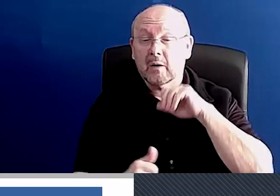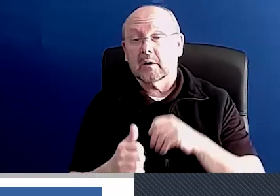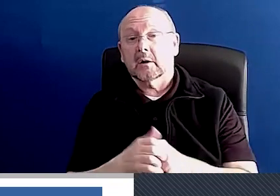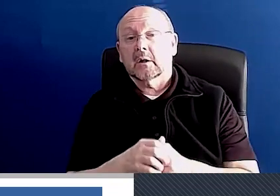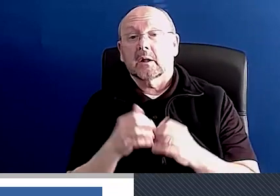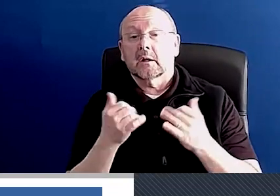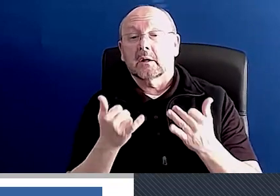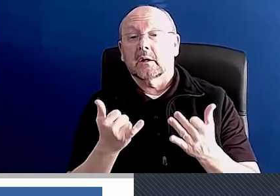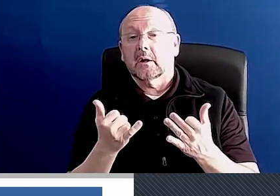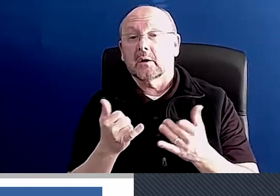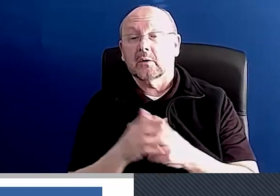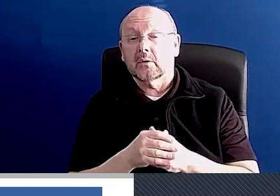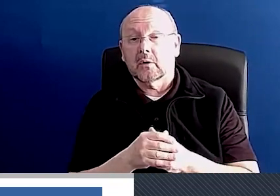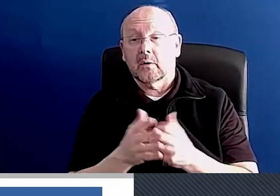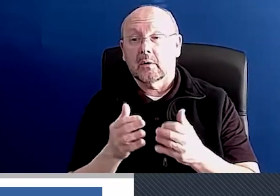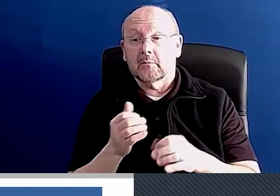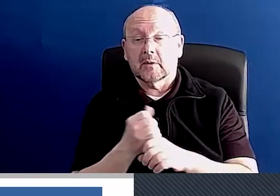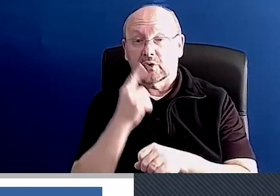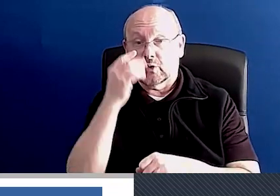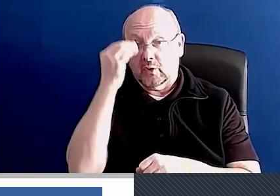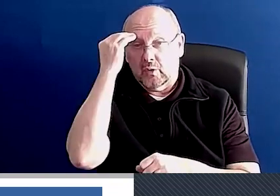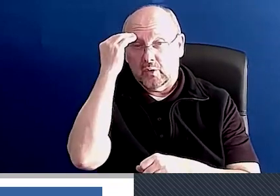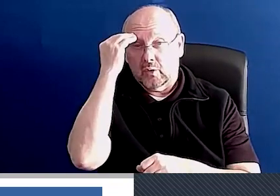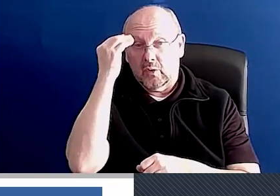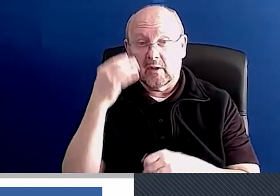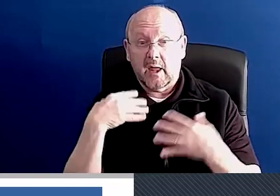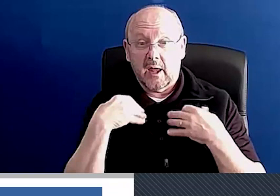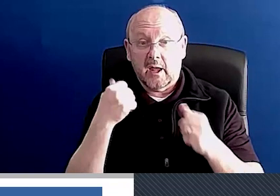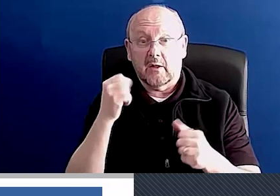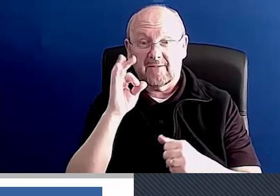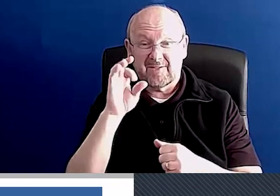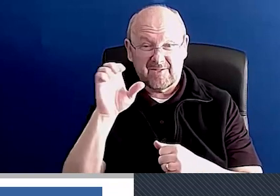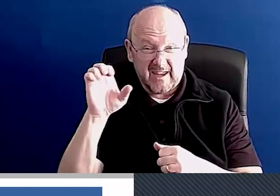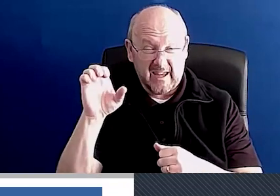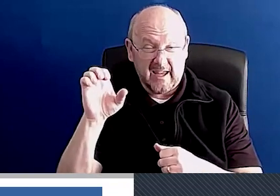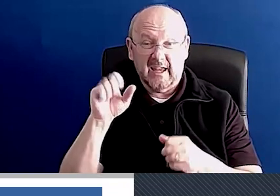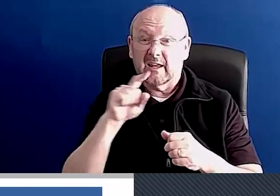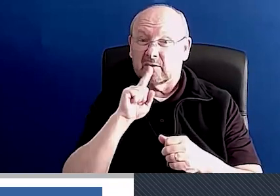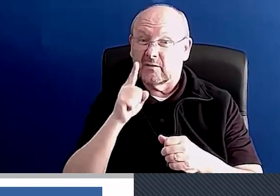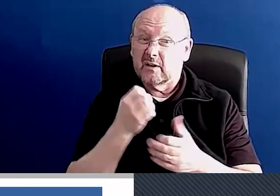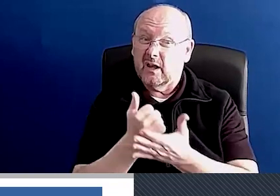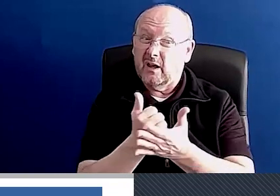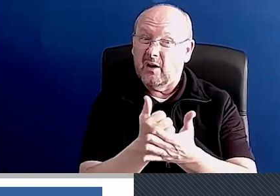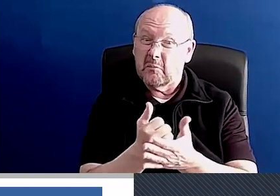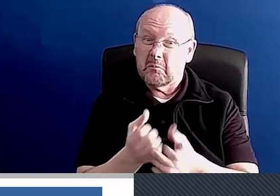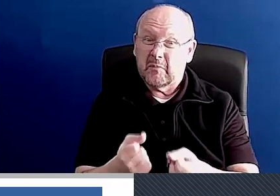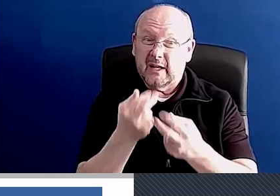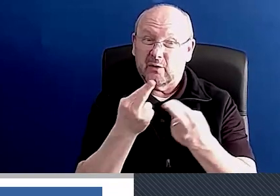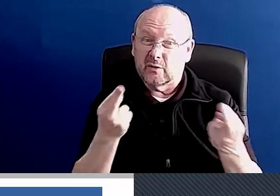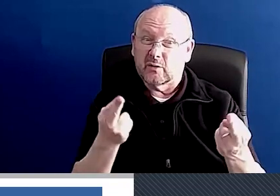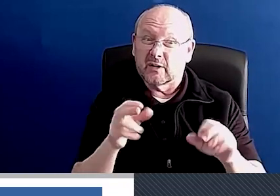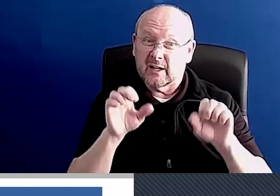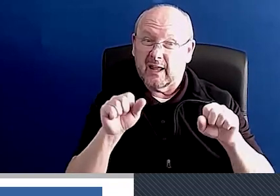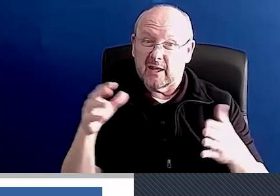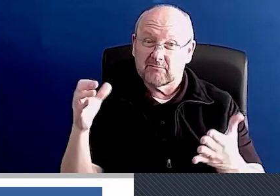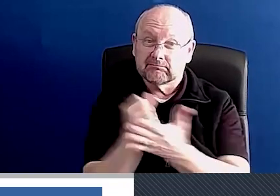I want to make sure that you all know that health fee entitles them to a lot of resources that we really try to make sure these students take advantage of. They